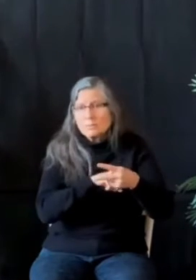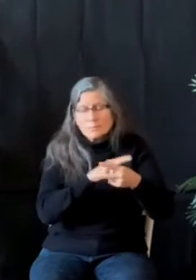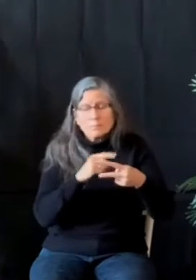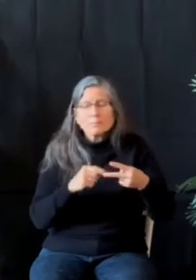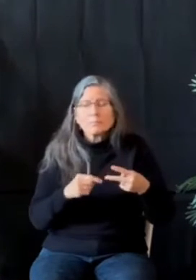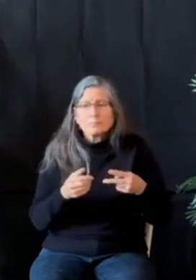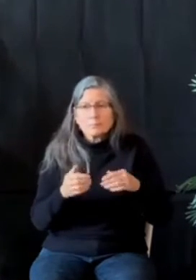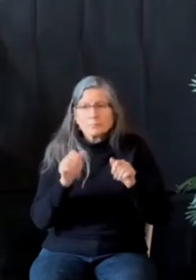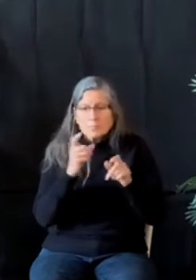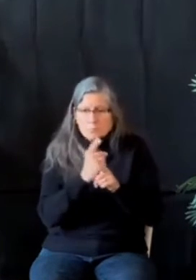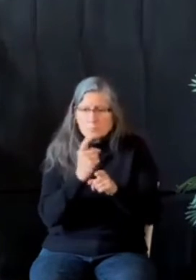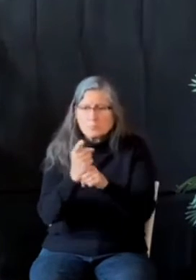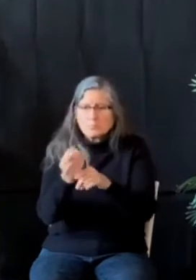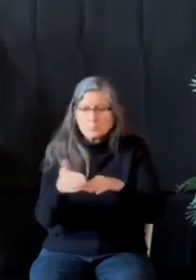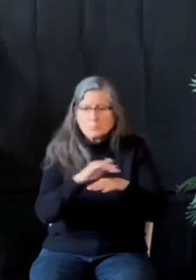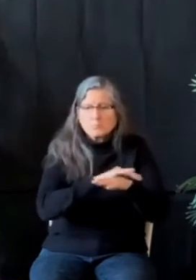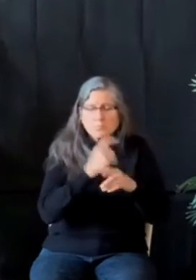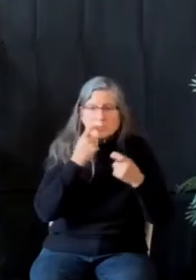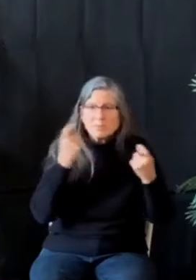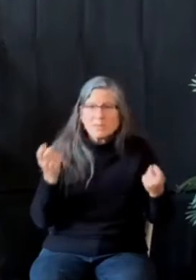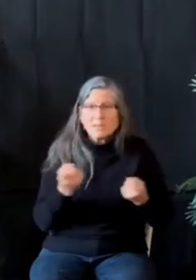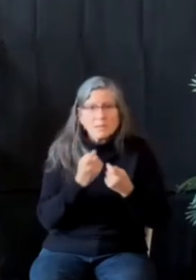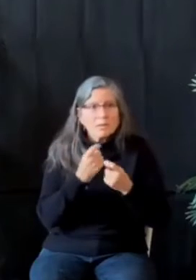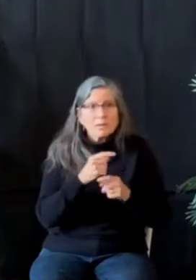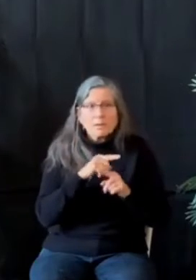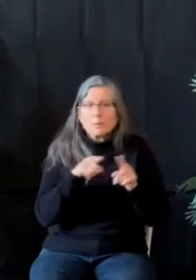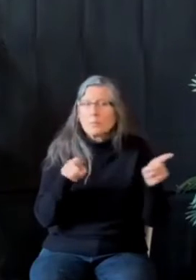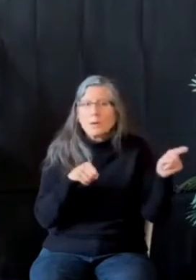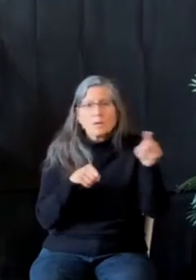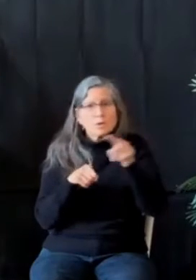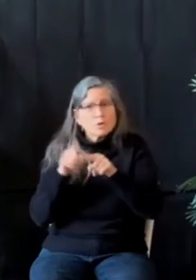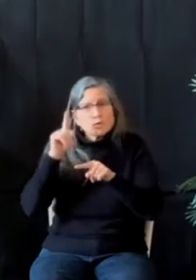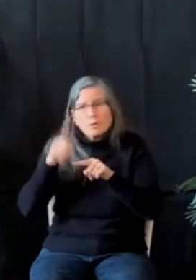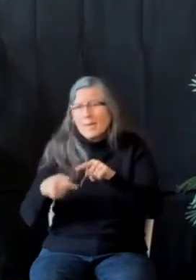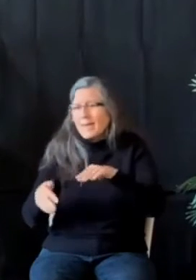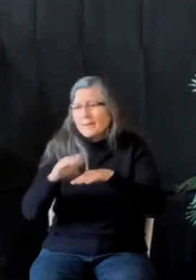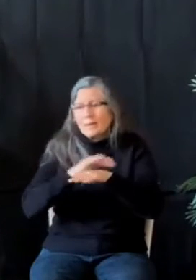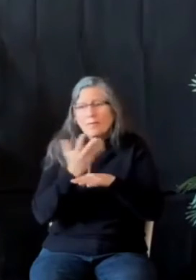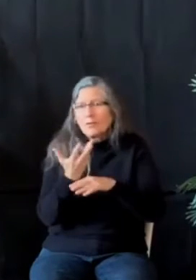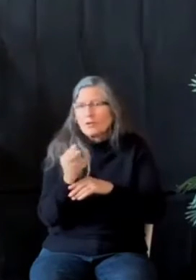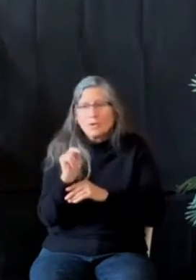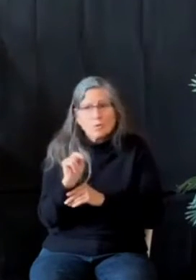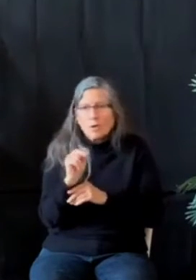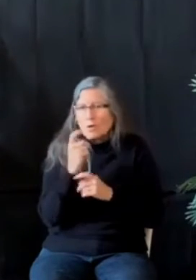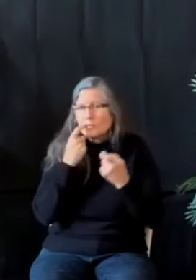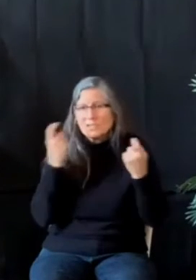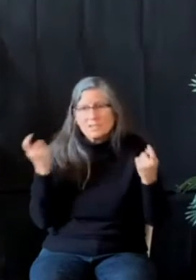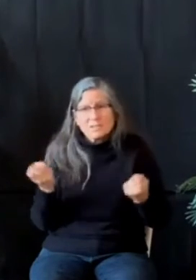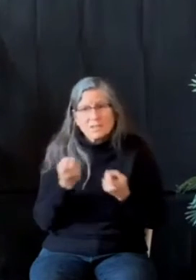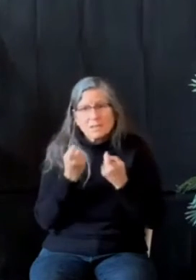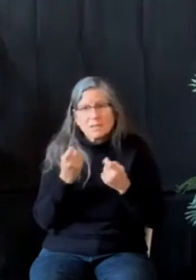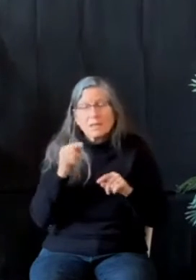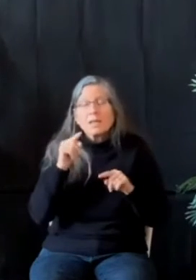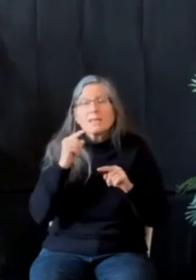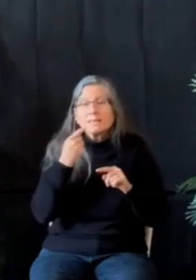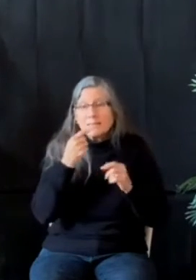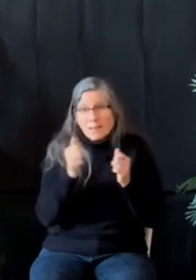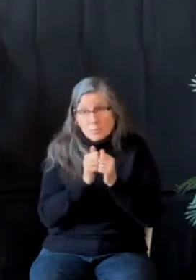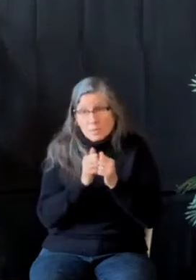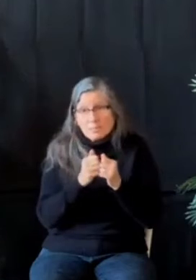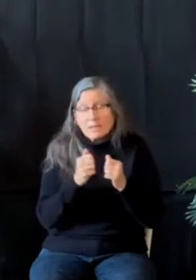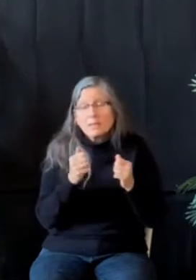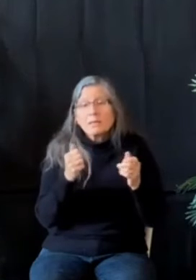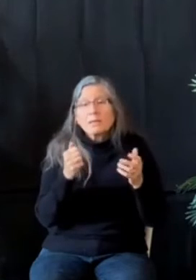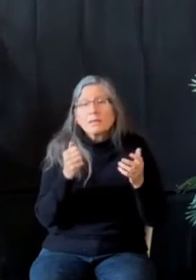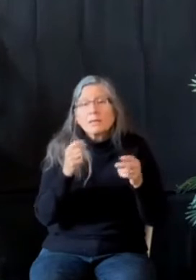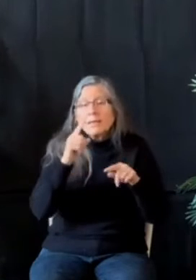it's appropriate to cover sin. But you cannot cover your own sin. Say that with me.